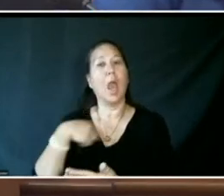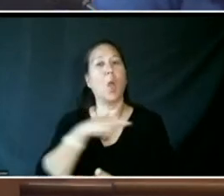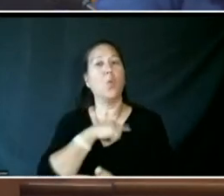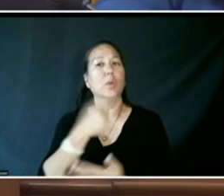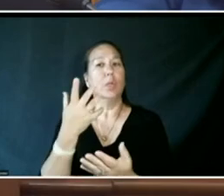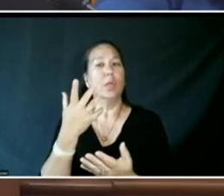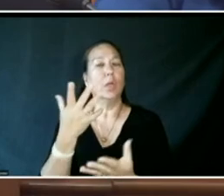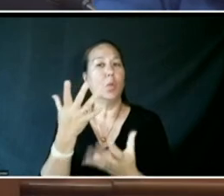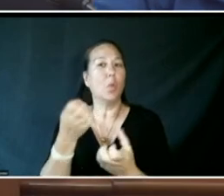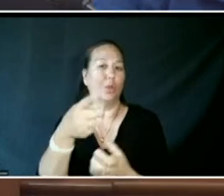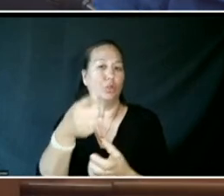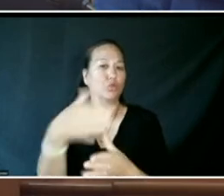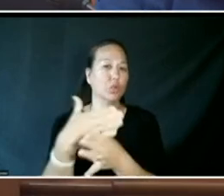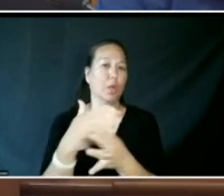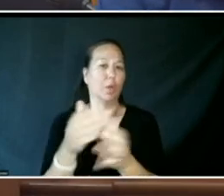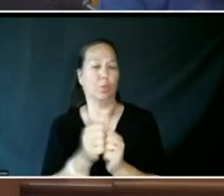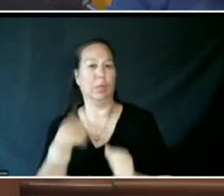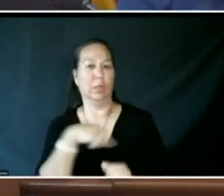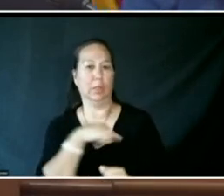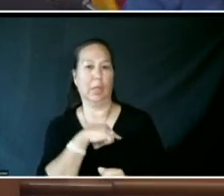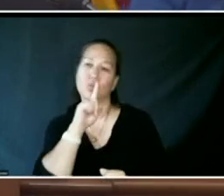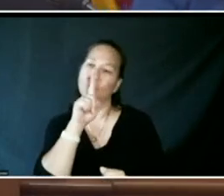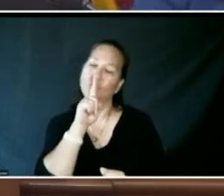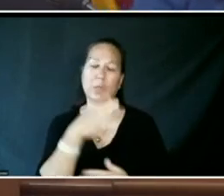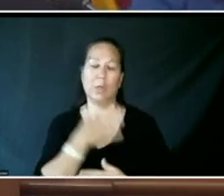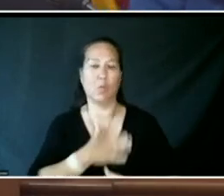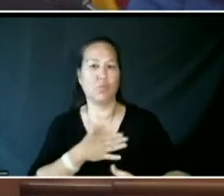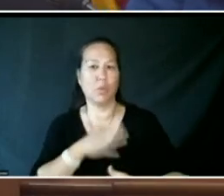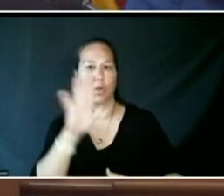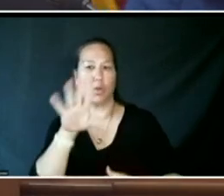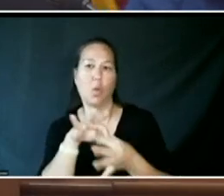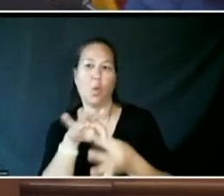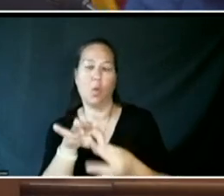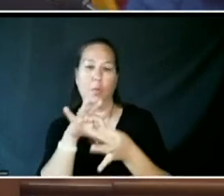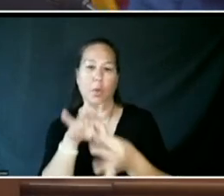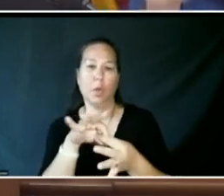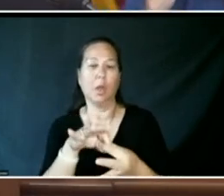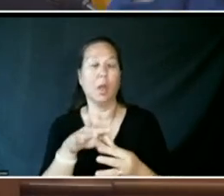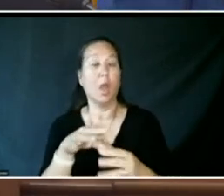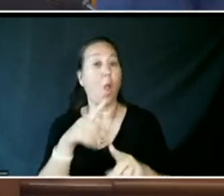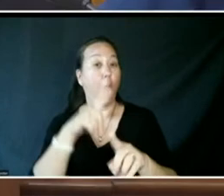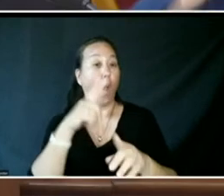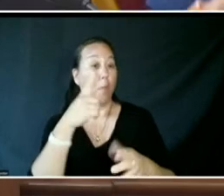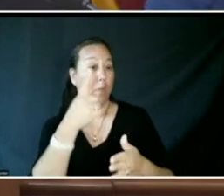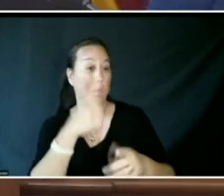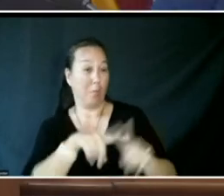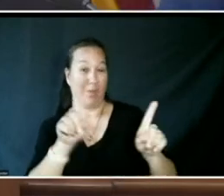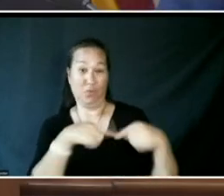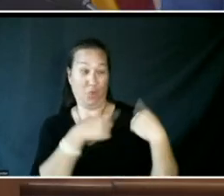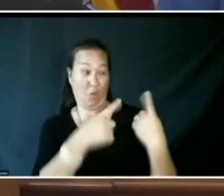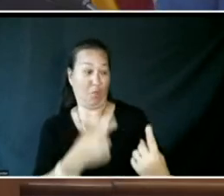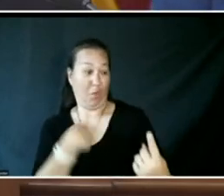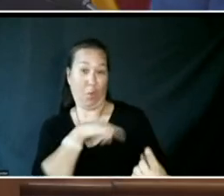will share some of our findings with you today. Secretary Ratzenberger, thank you for being here